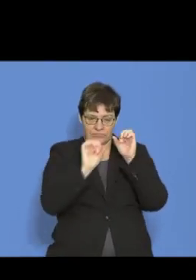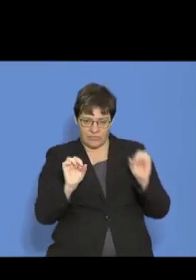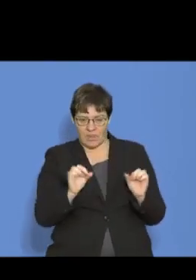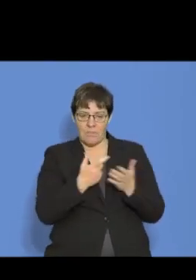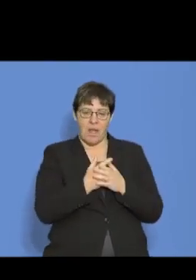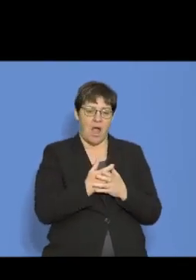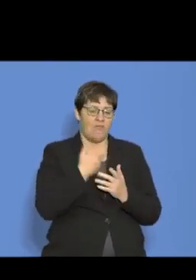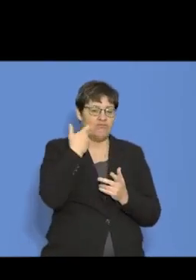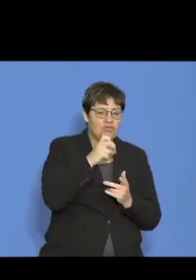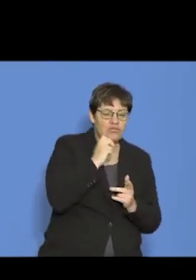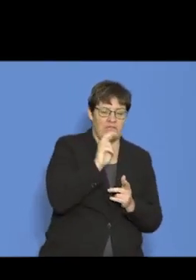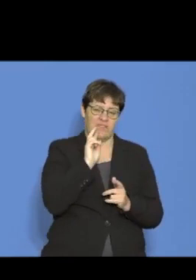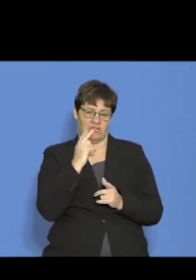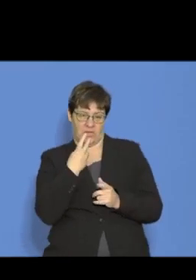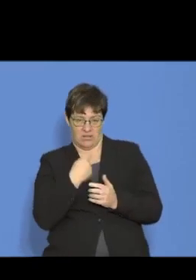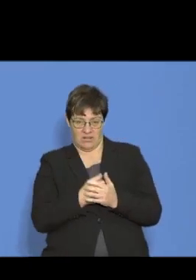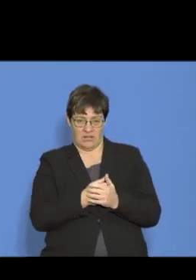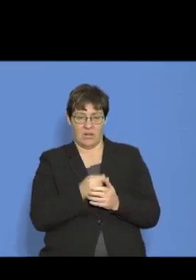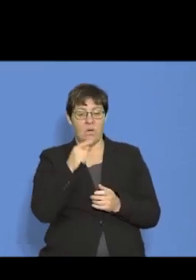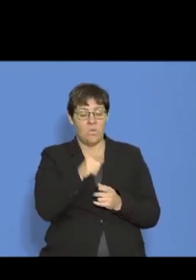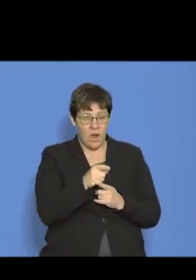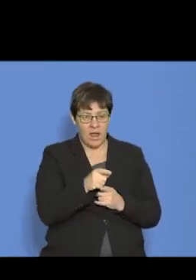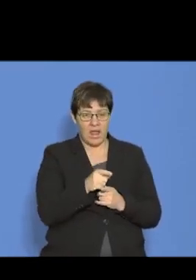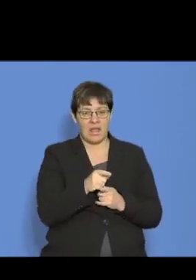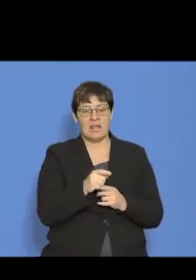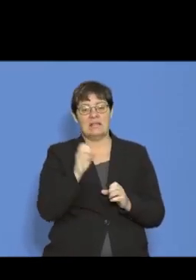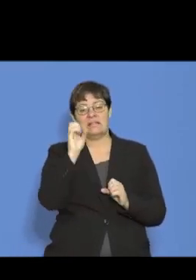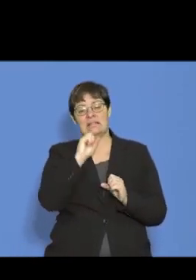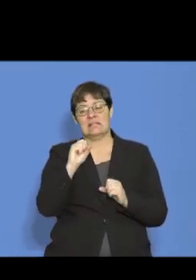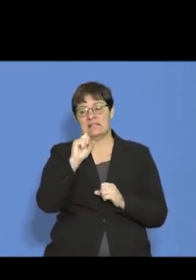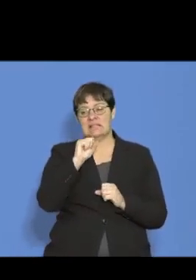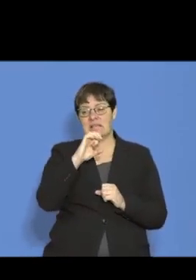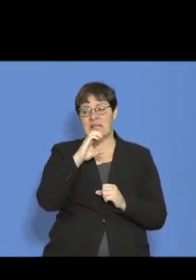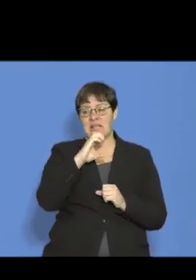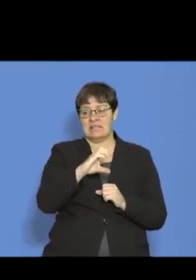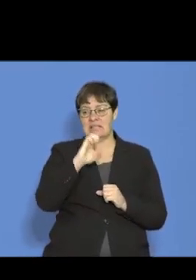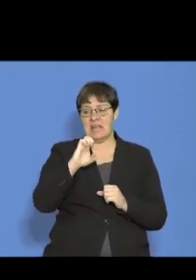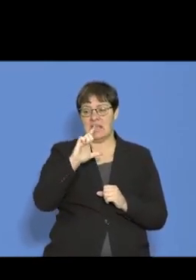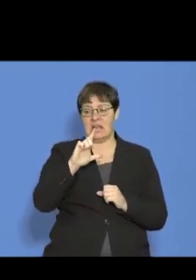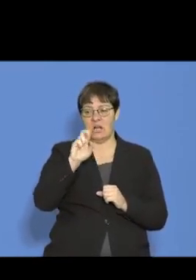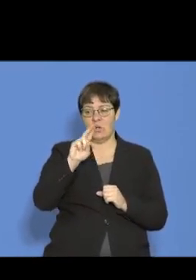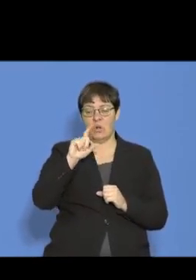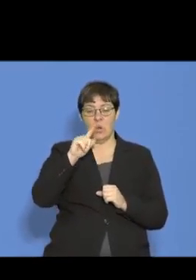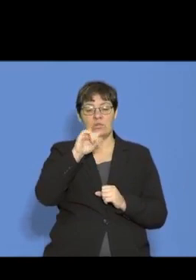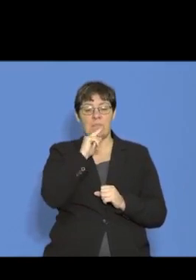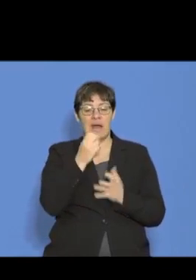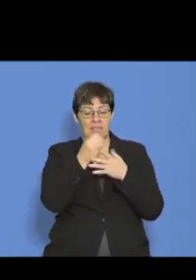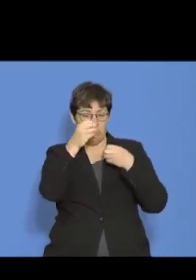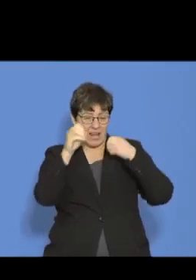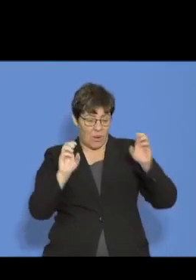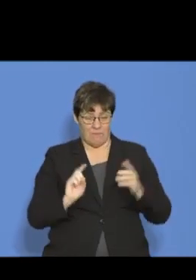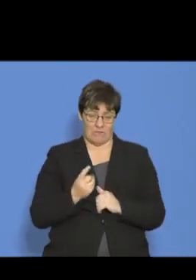consuming fruits and vegetables, as these have indigestible cellulose, and these coats must be physically broken